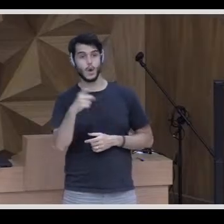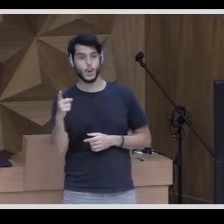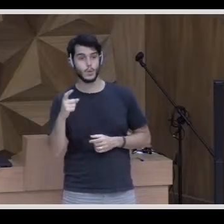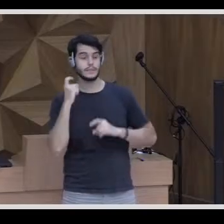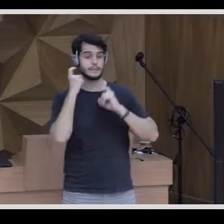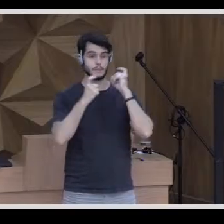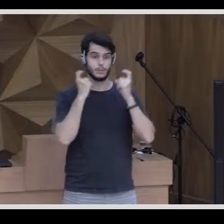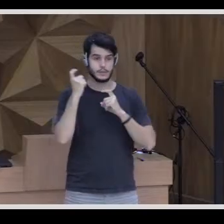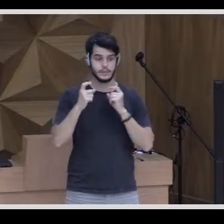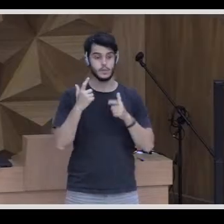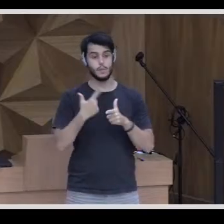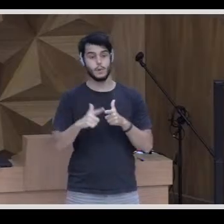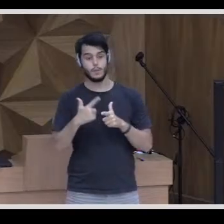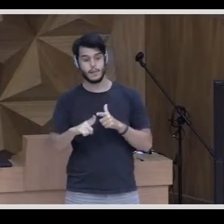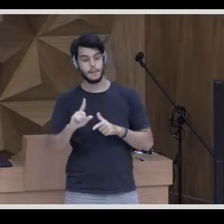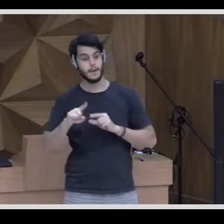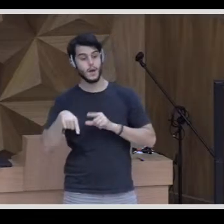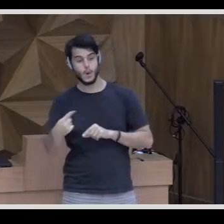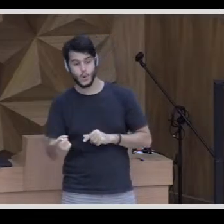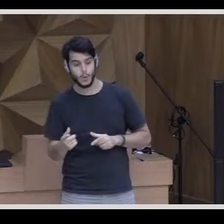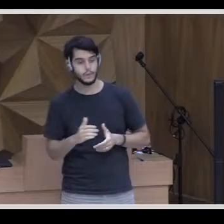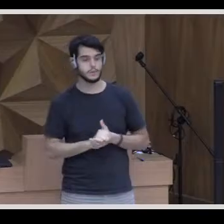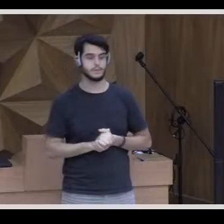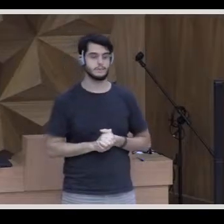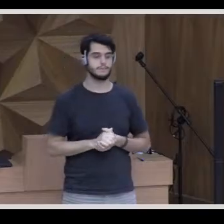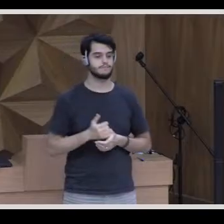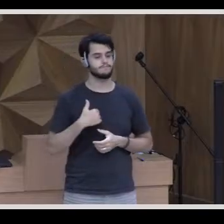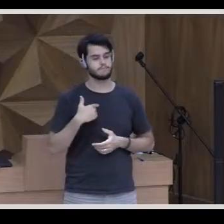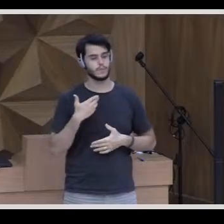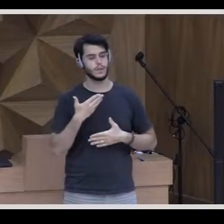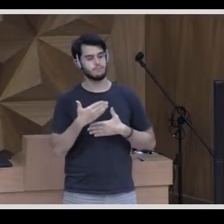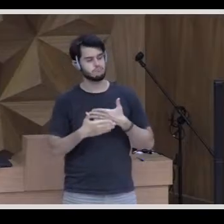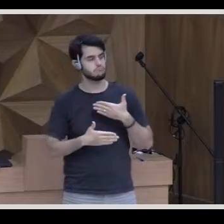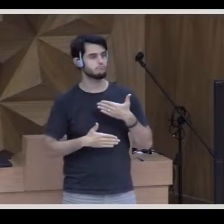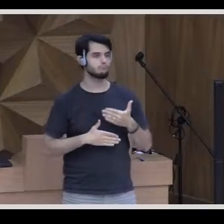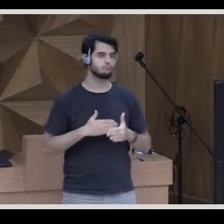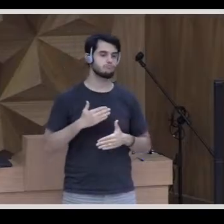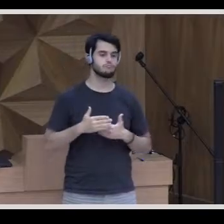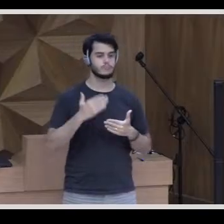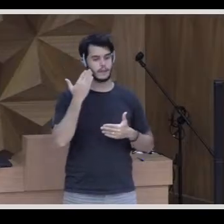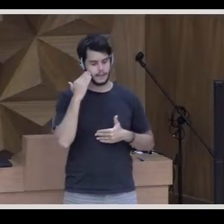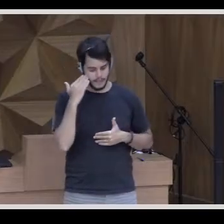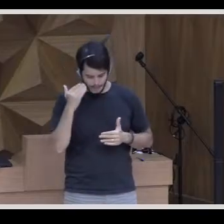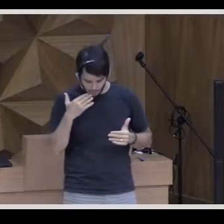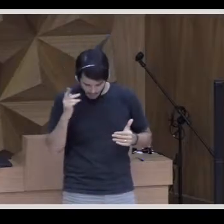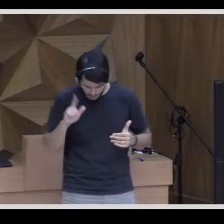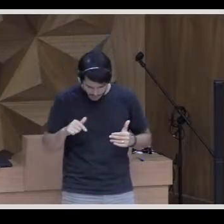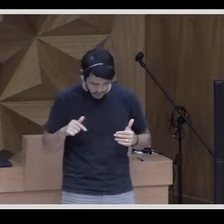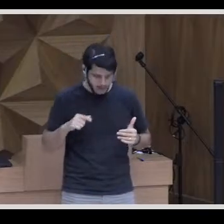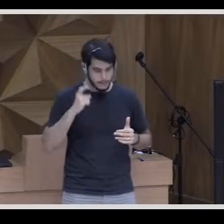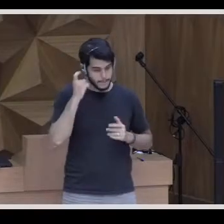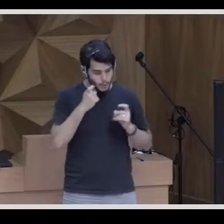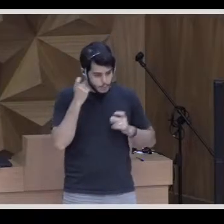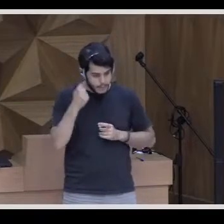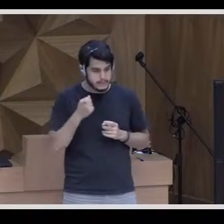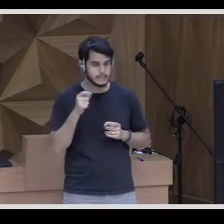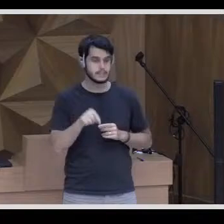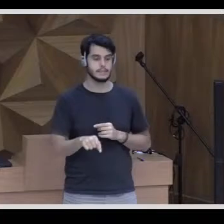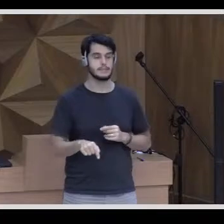problems. And so we started kind of unpacking what those were and trying to find out what the underlying causes of those